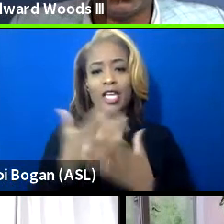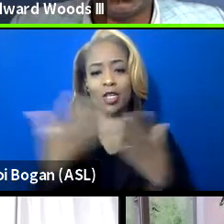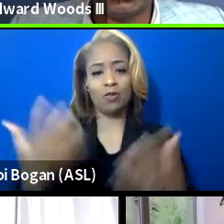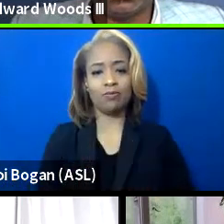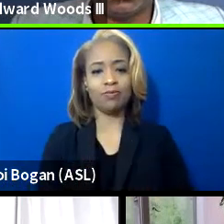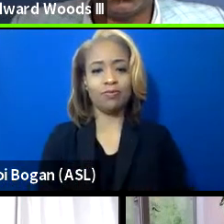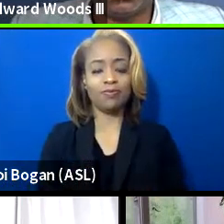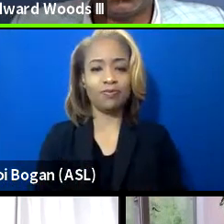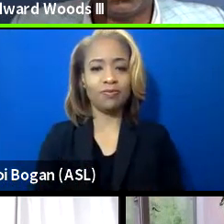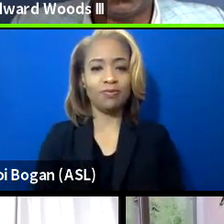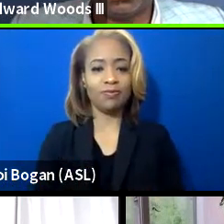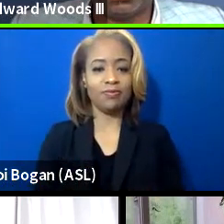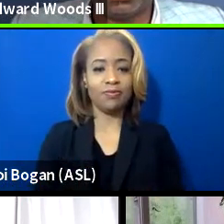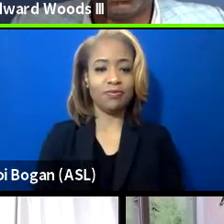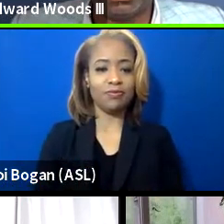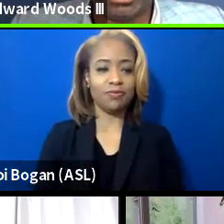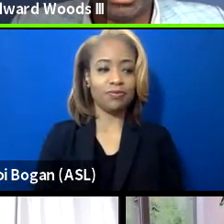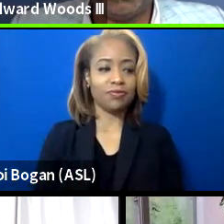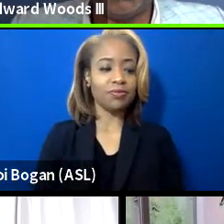Mm-hmm.